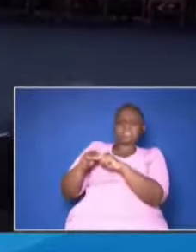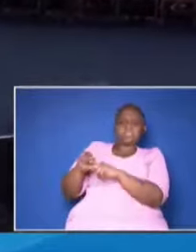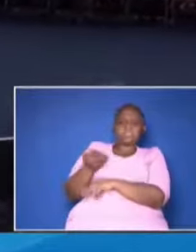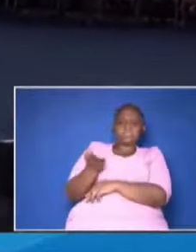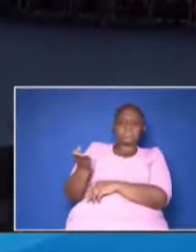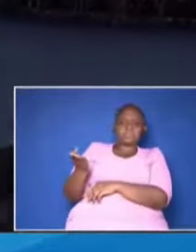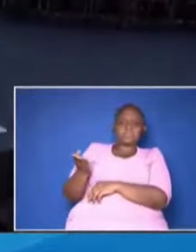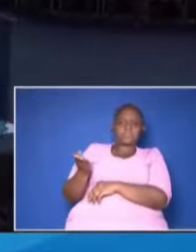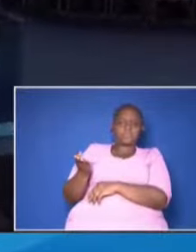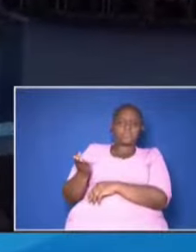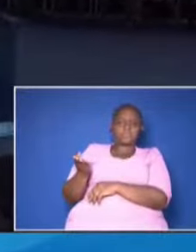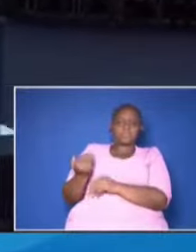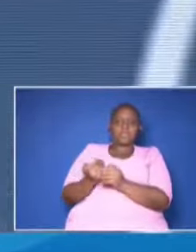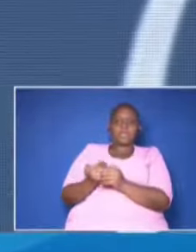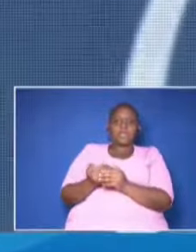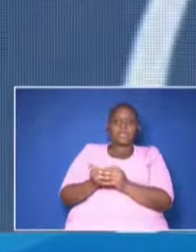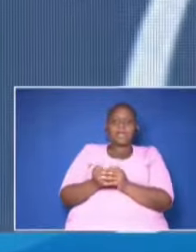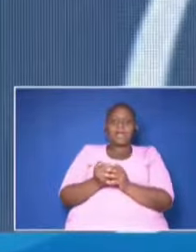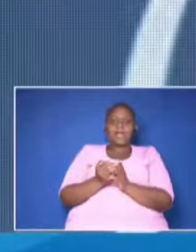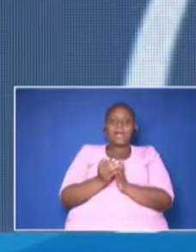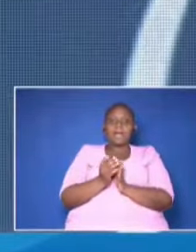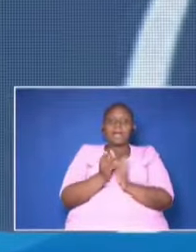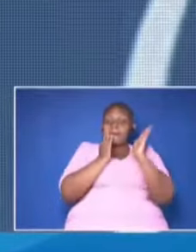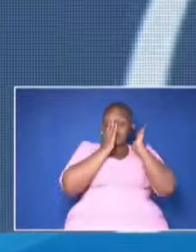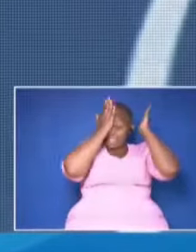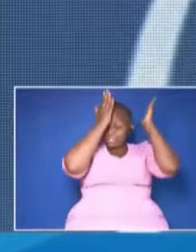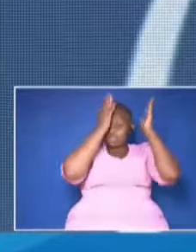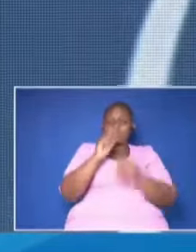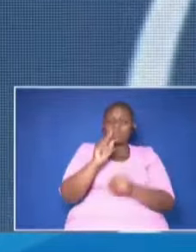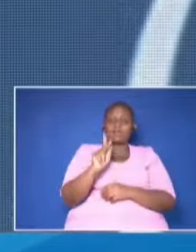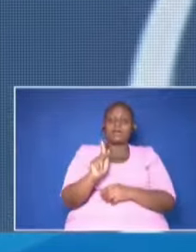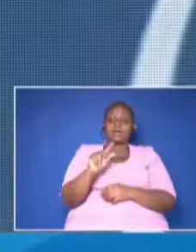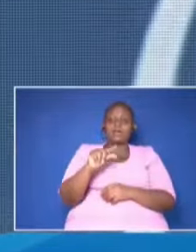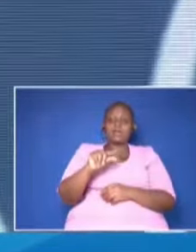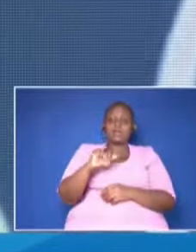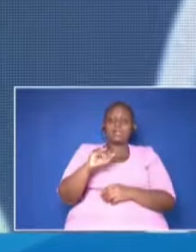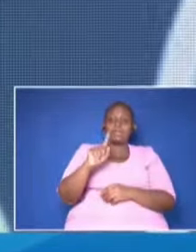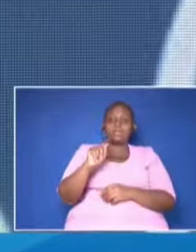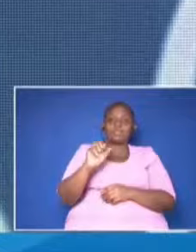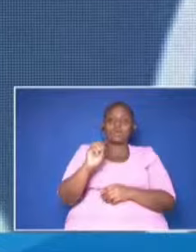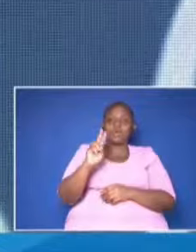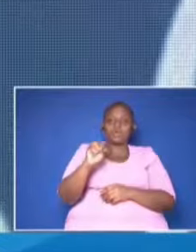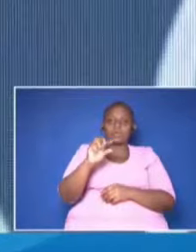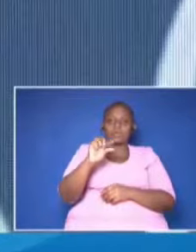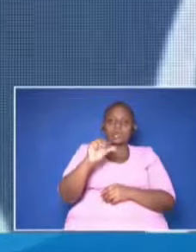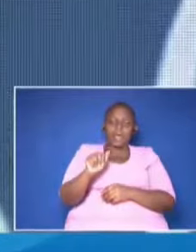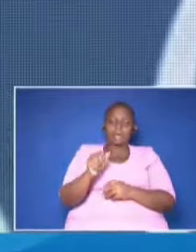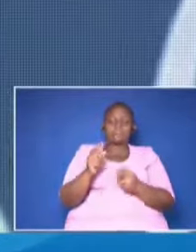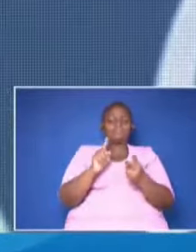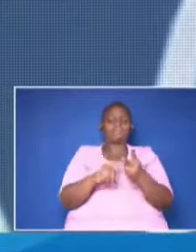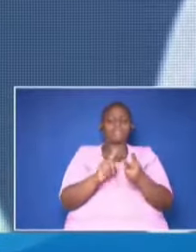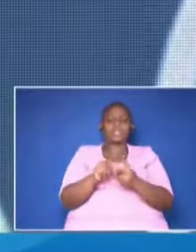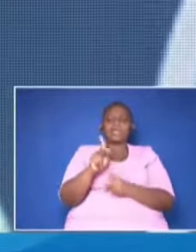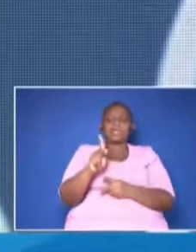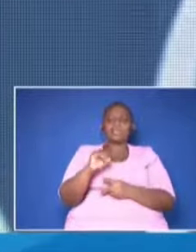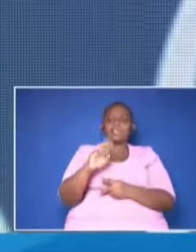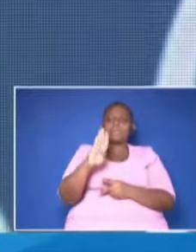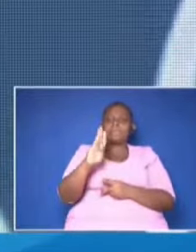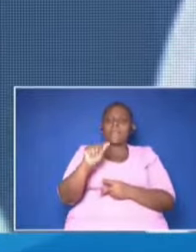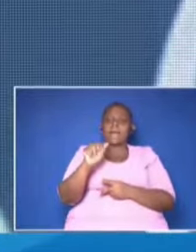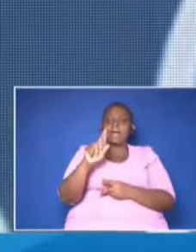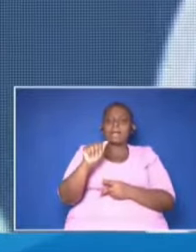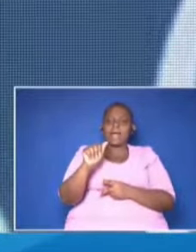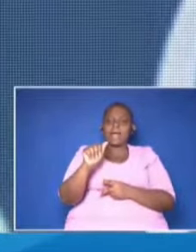there the AR Bishop kitonga is there with us the bishop K Bishop